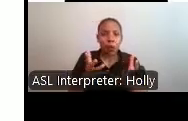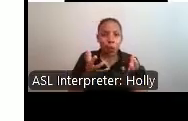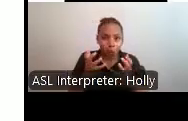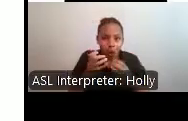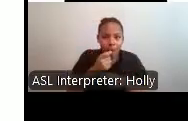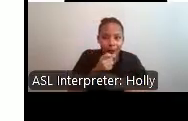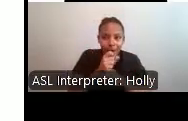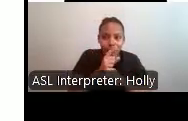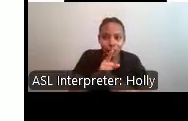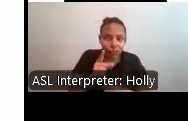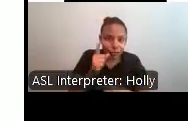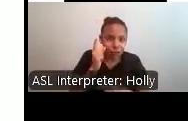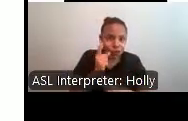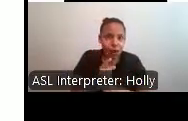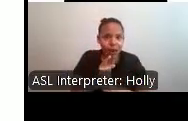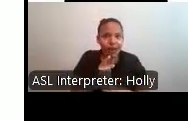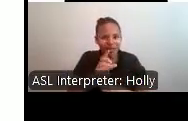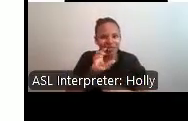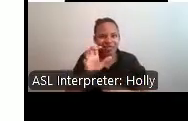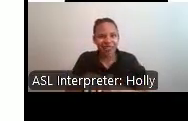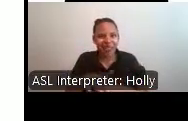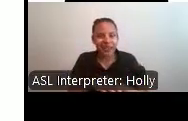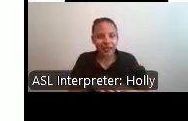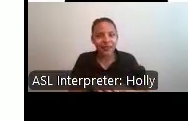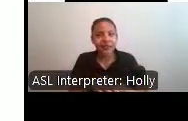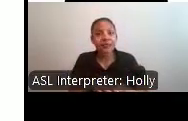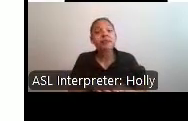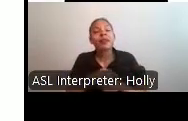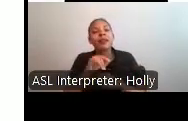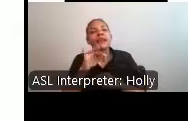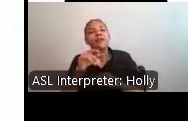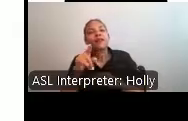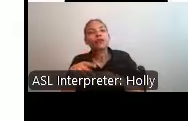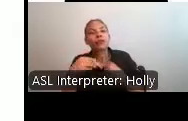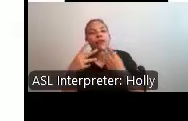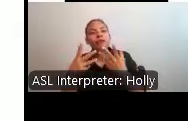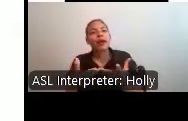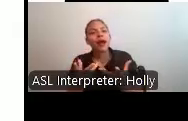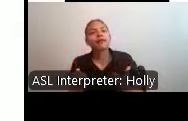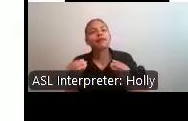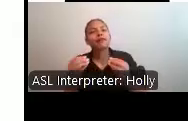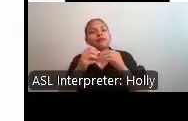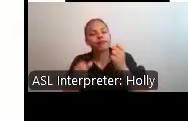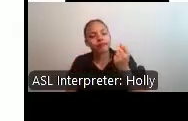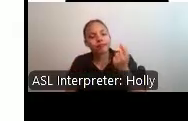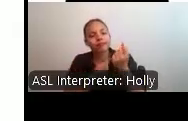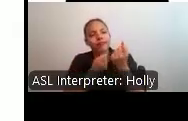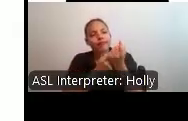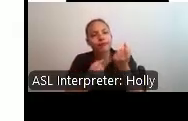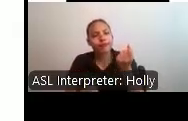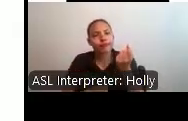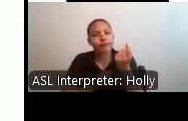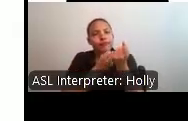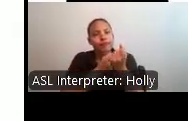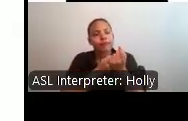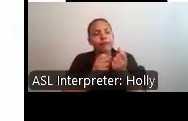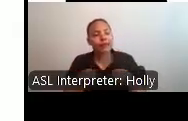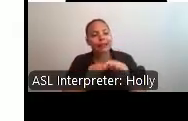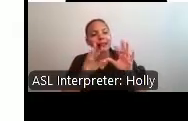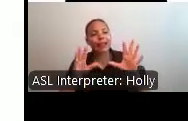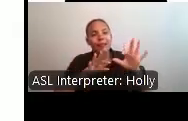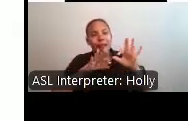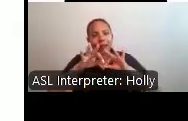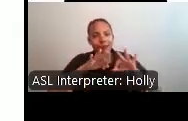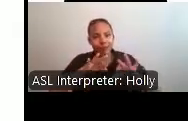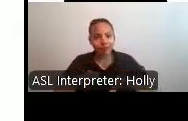help continue employment services when we provide reassurance, clarify next steps, and allow them time to process